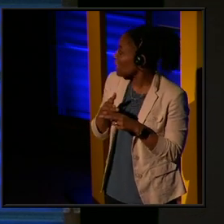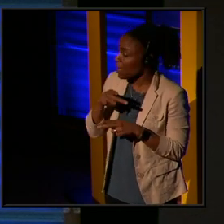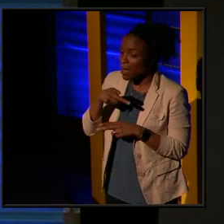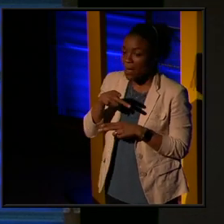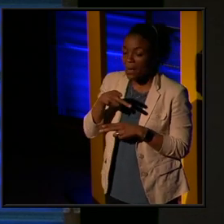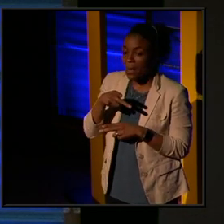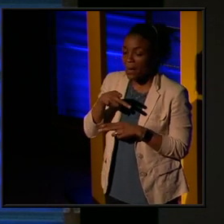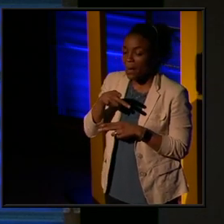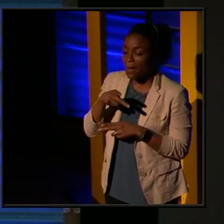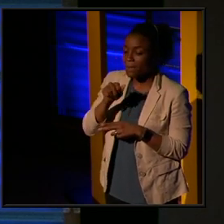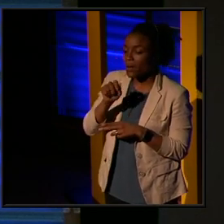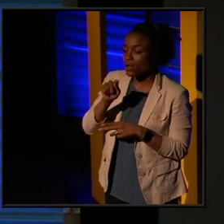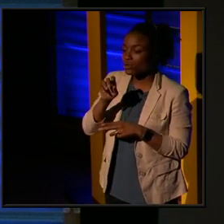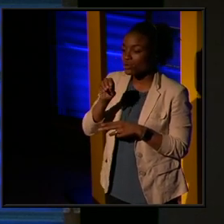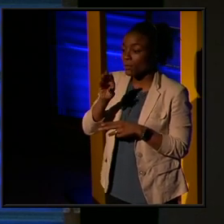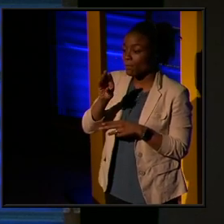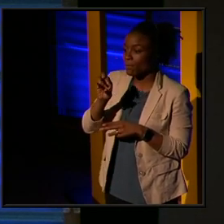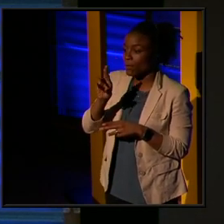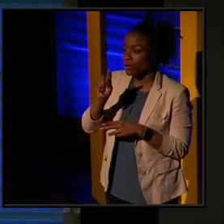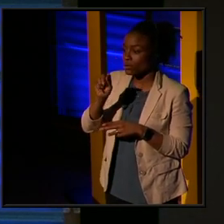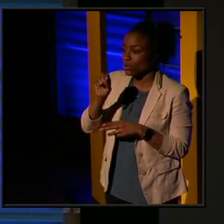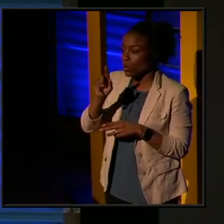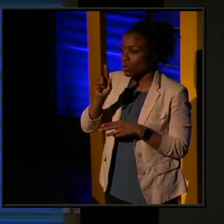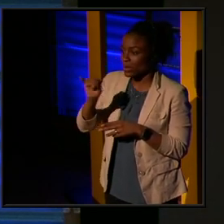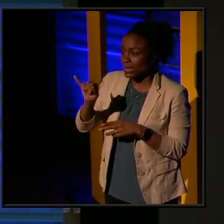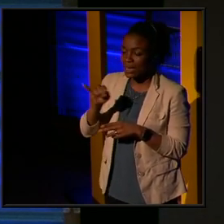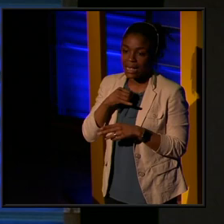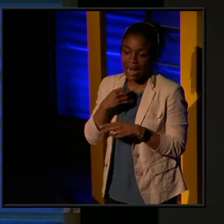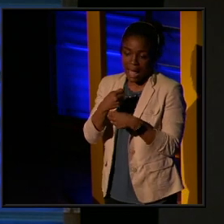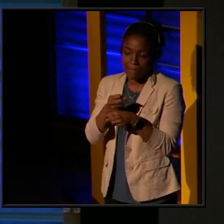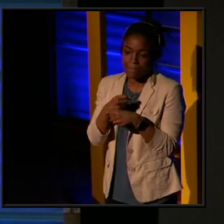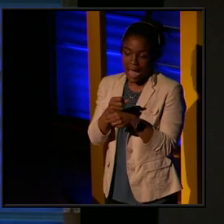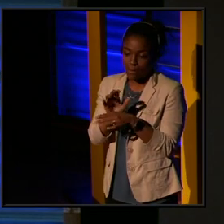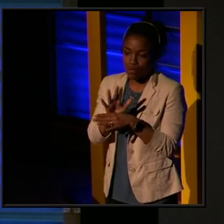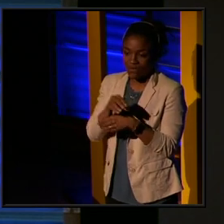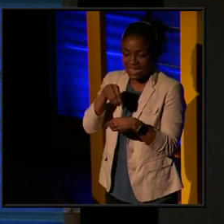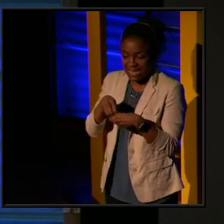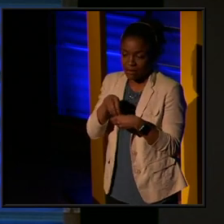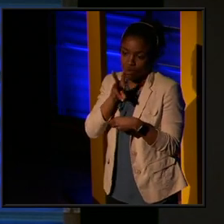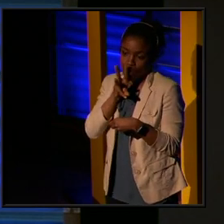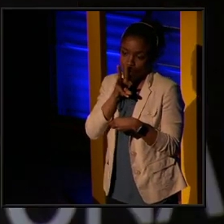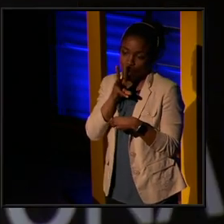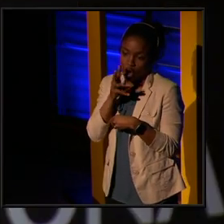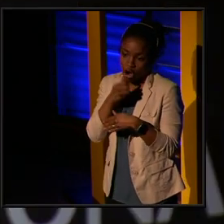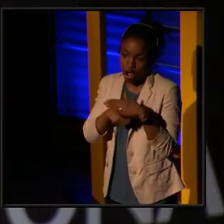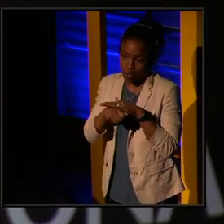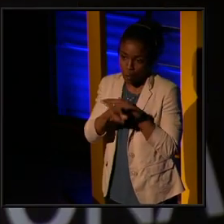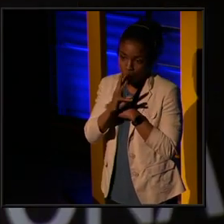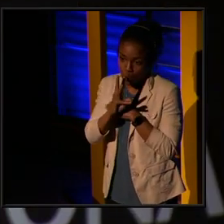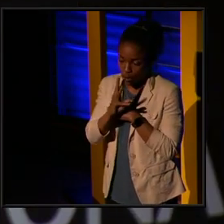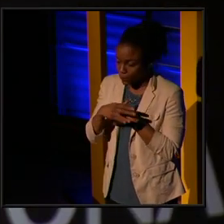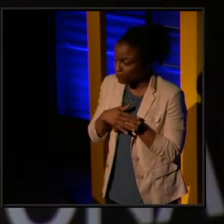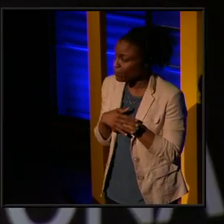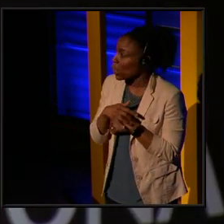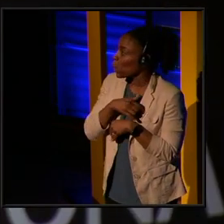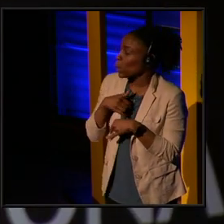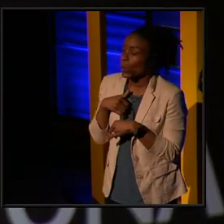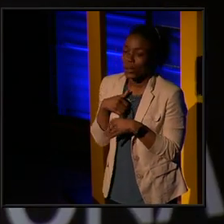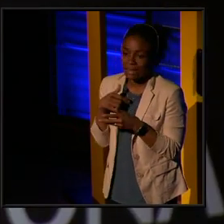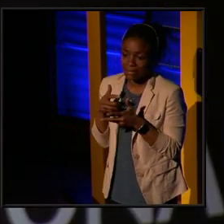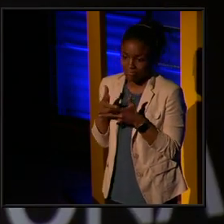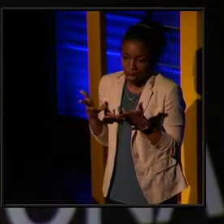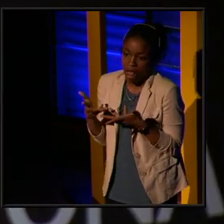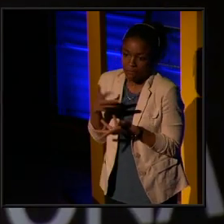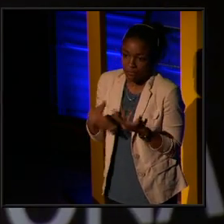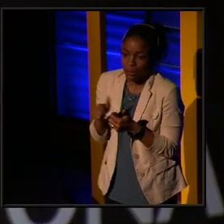an underwater filmmaker, but also wildlife photographer. Grew up in Kenya, spent a lot of time out in the Mara with big cats, but